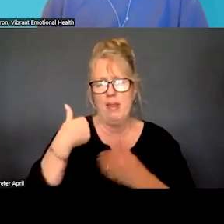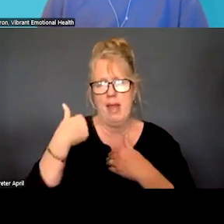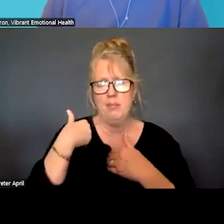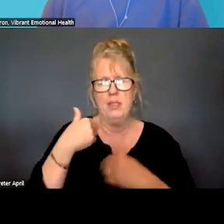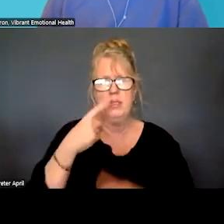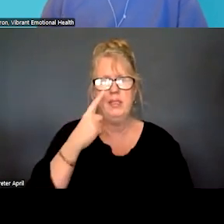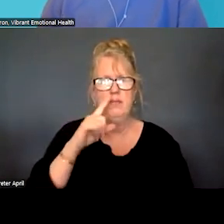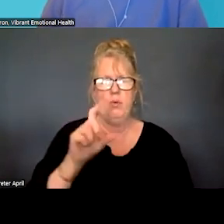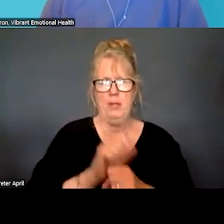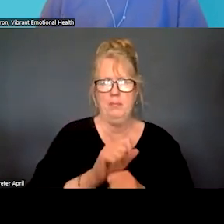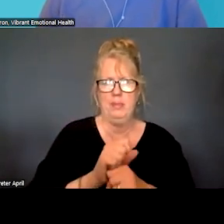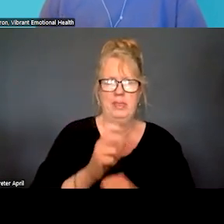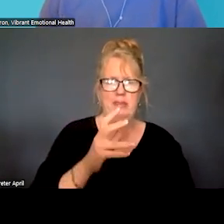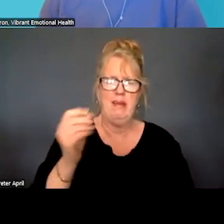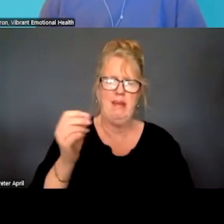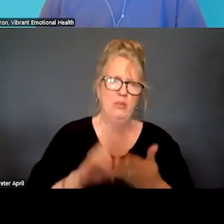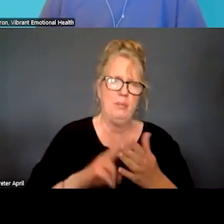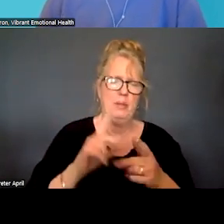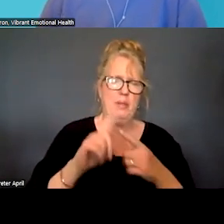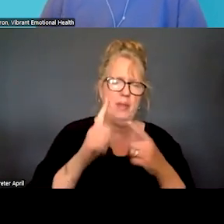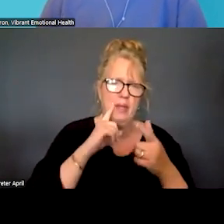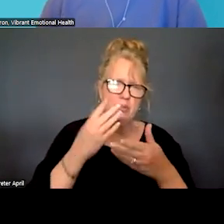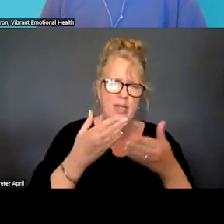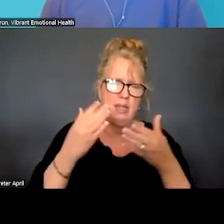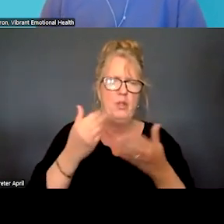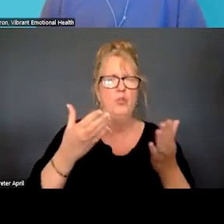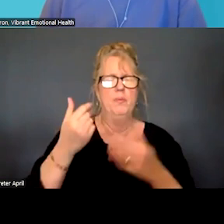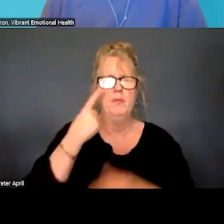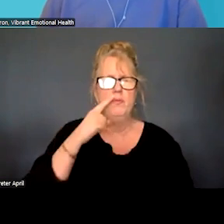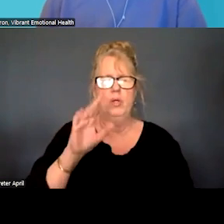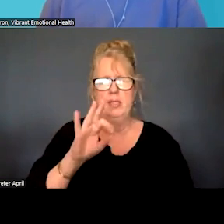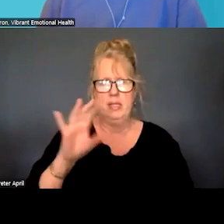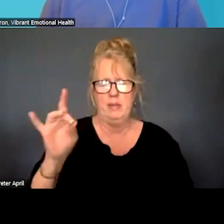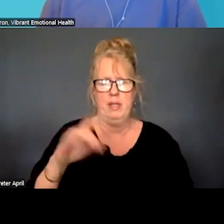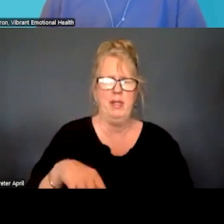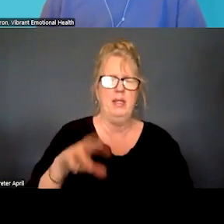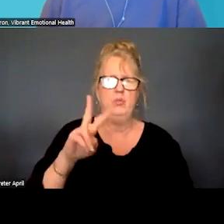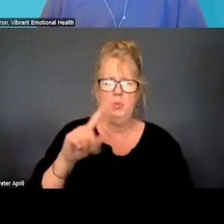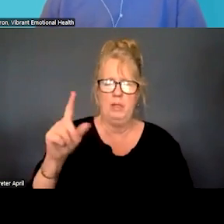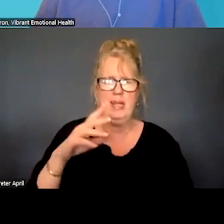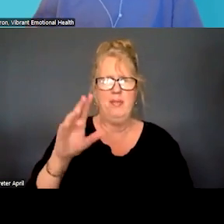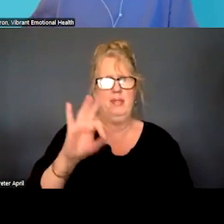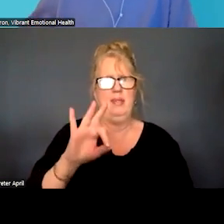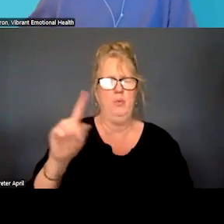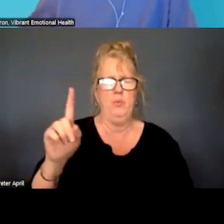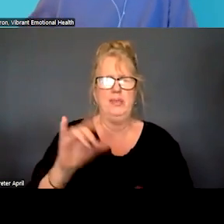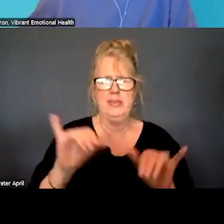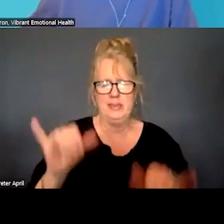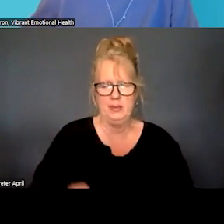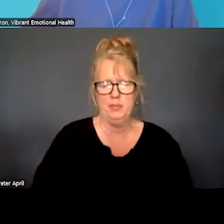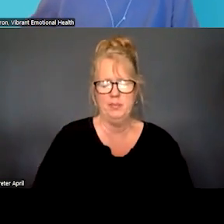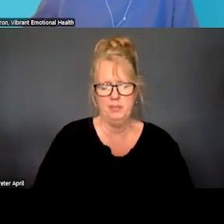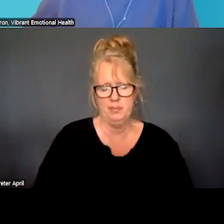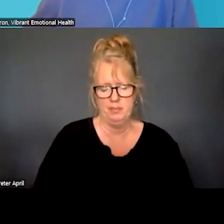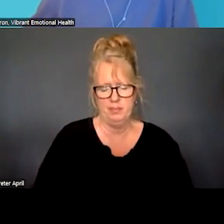the employees and contractors that deliver the services for 988, 211, and the 911 system.